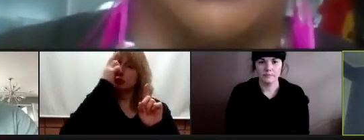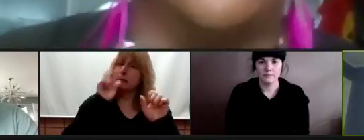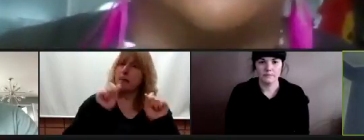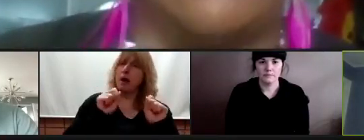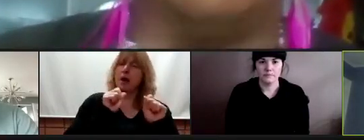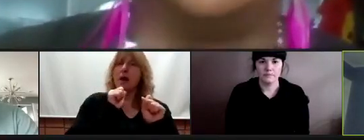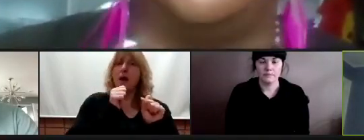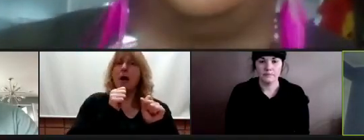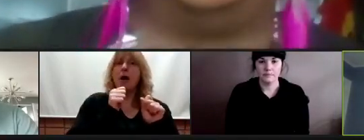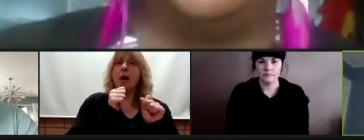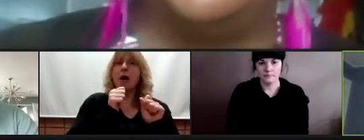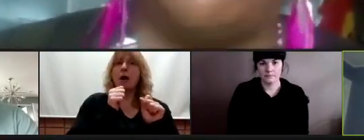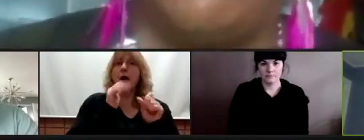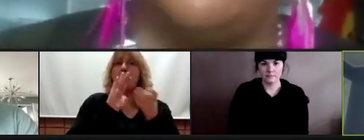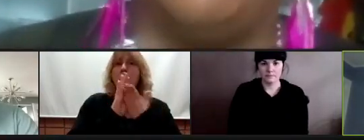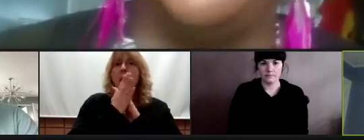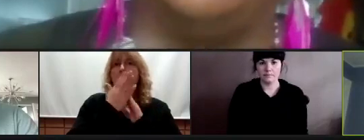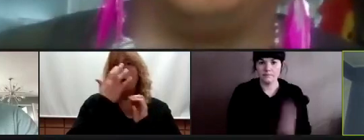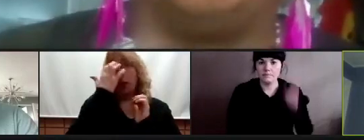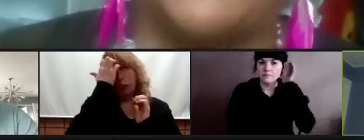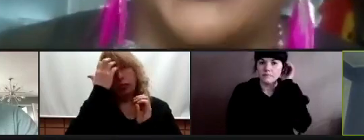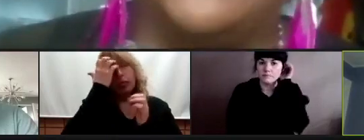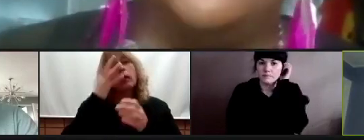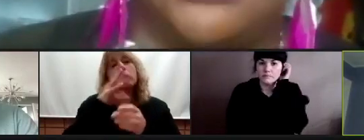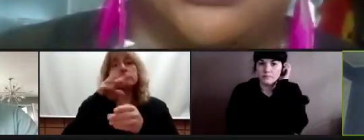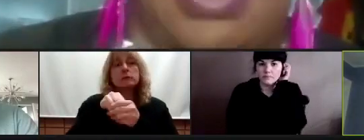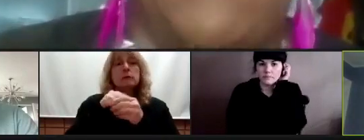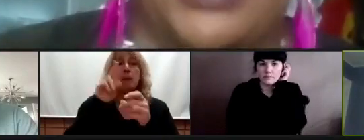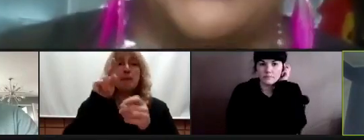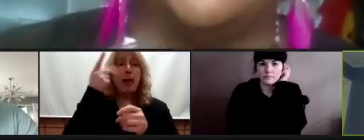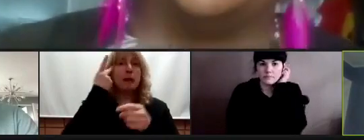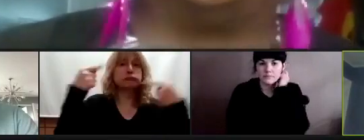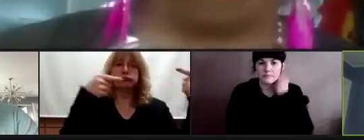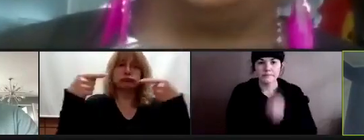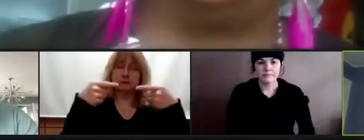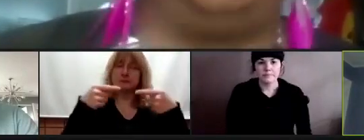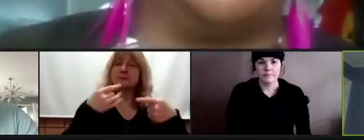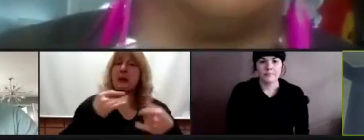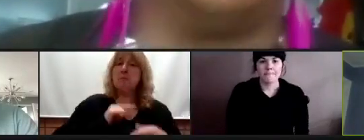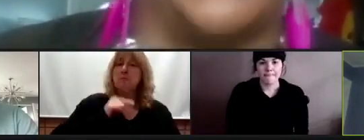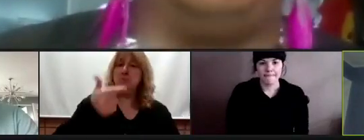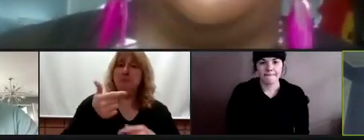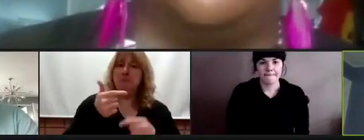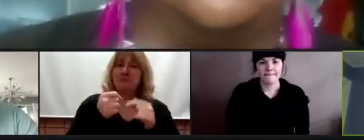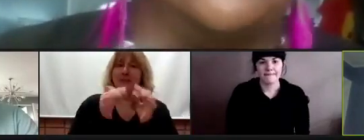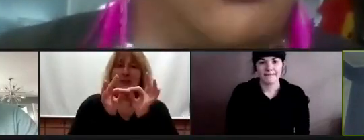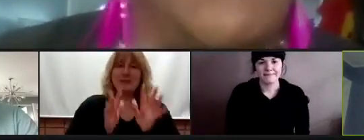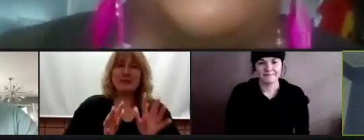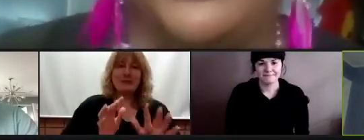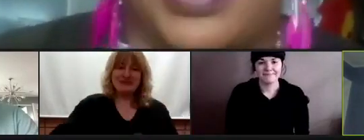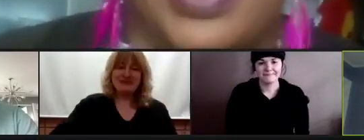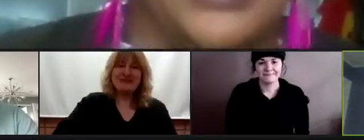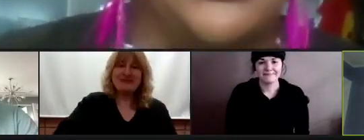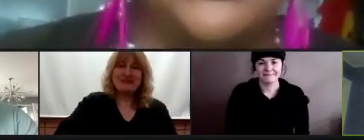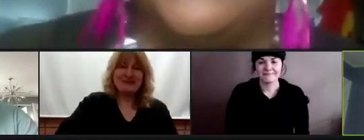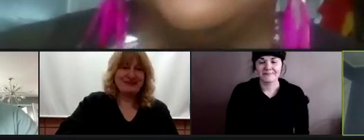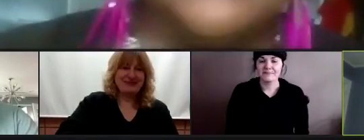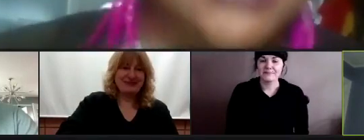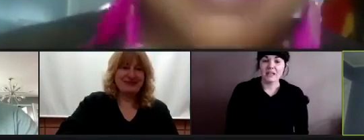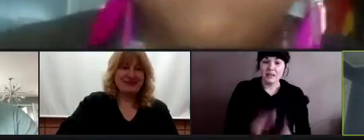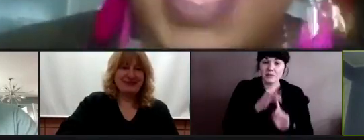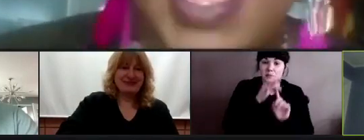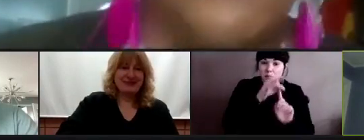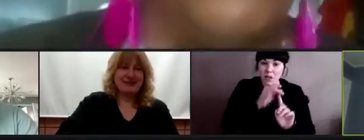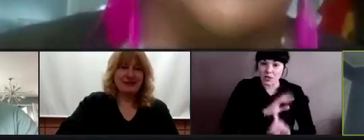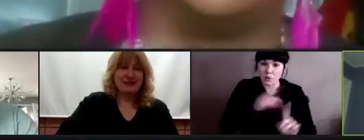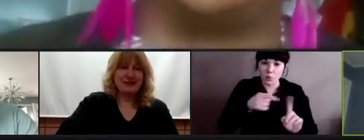allow ourselves to get caught up in the politics of it, especially when our livelihoods are on the line. This